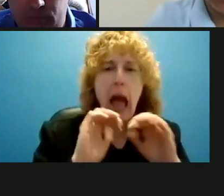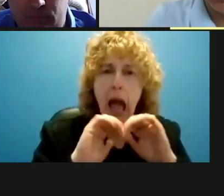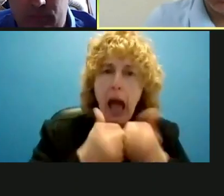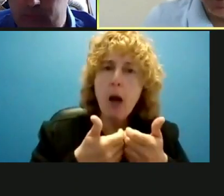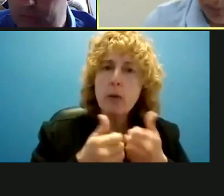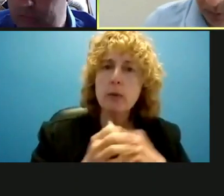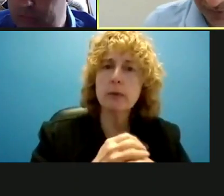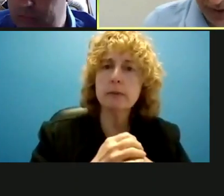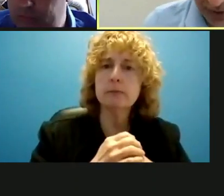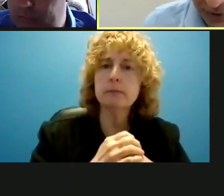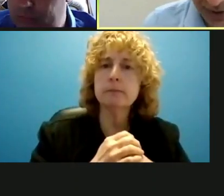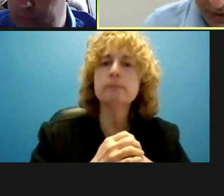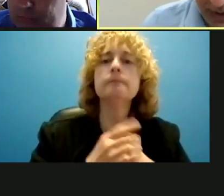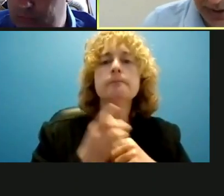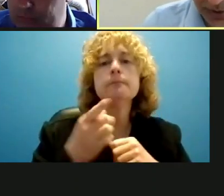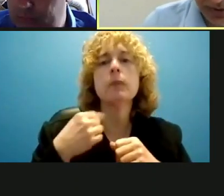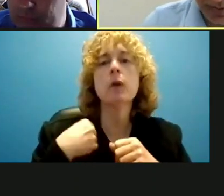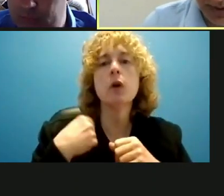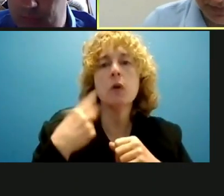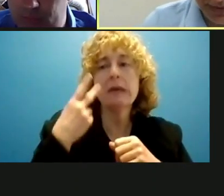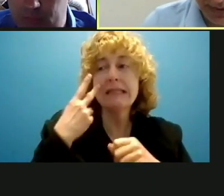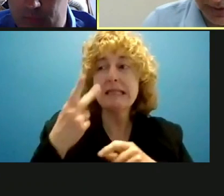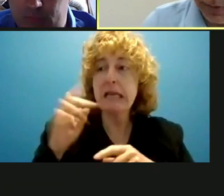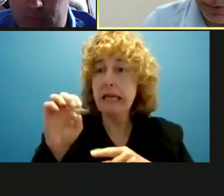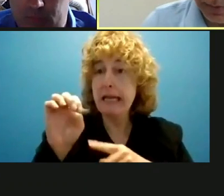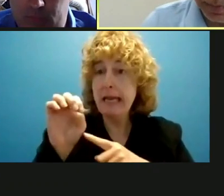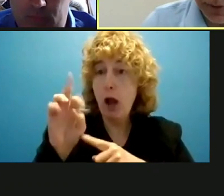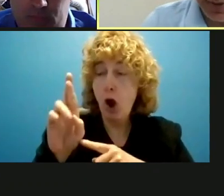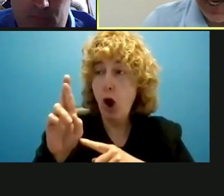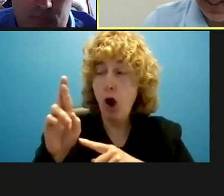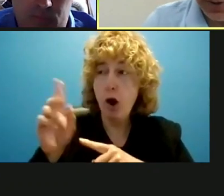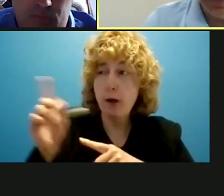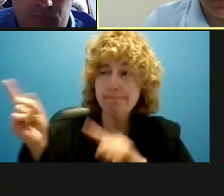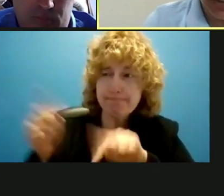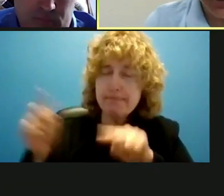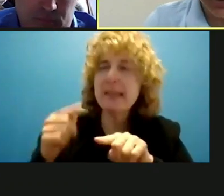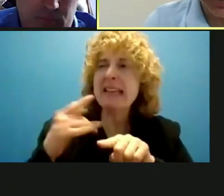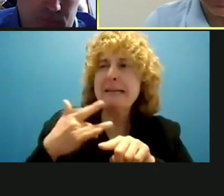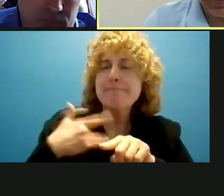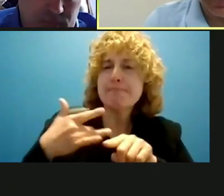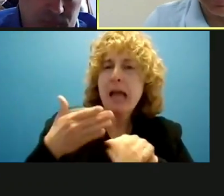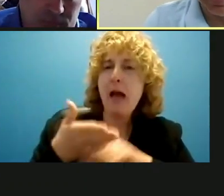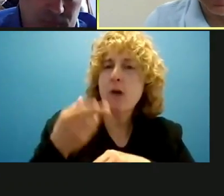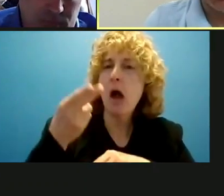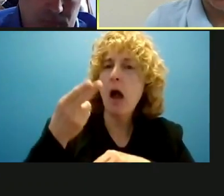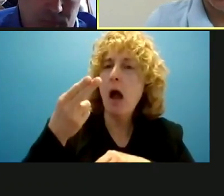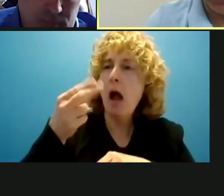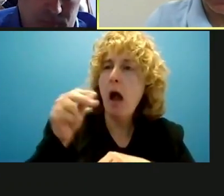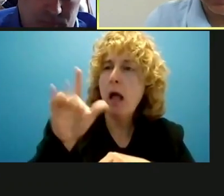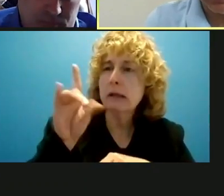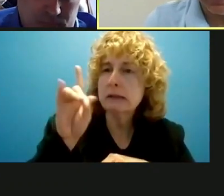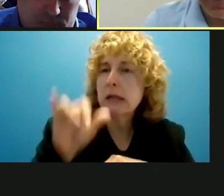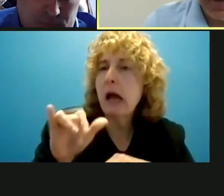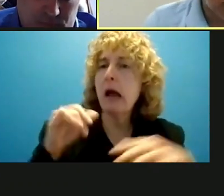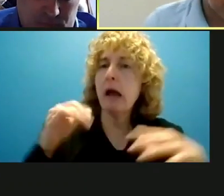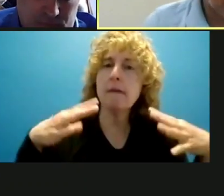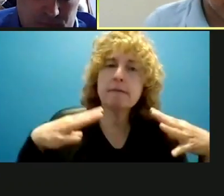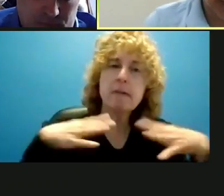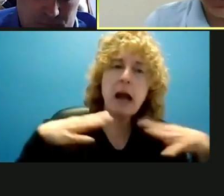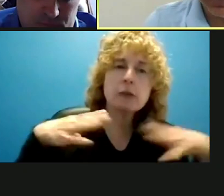Well, you know, when we've seen surges in the ER, it's usually been after either there's been a holiday, vacation, or some big event. So